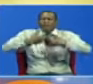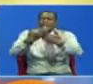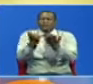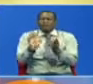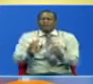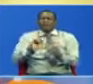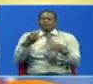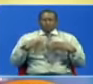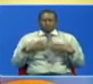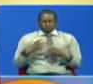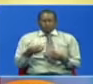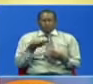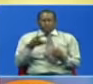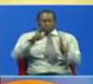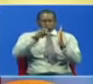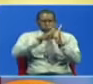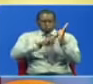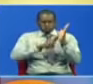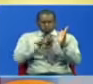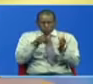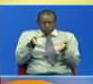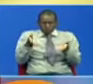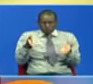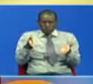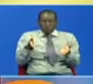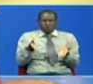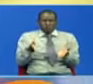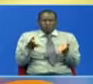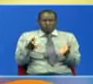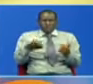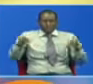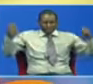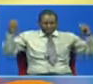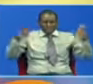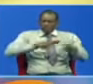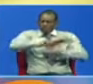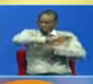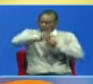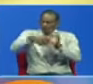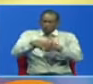These measures are by now very clear to all of us.